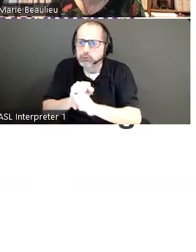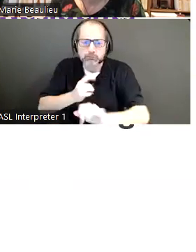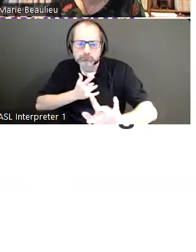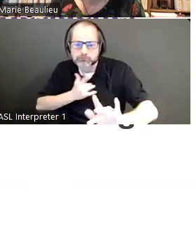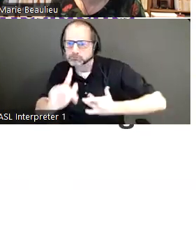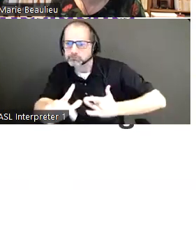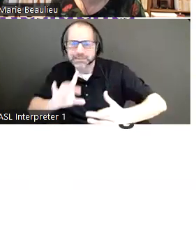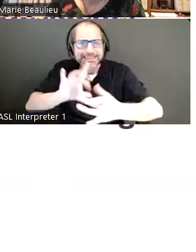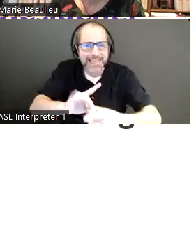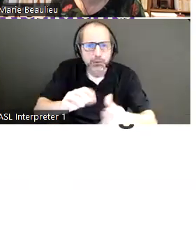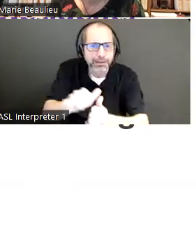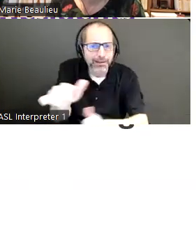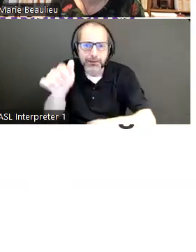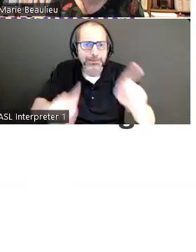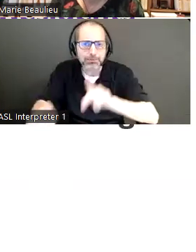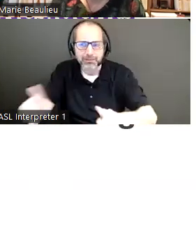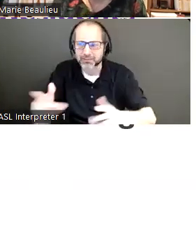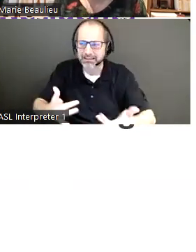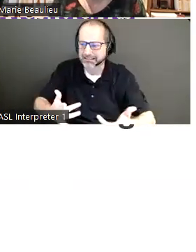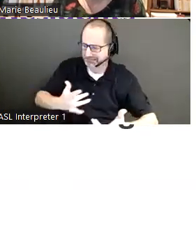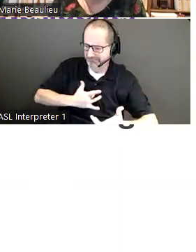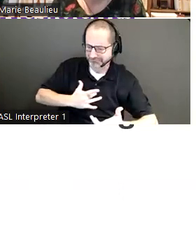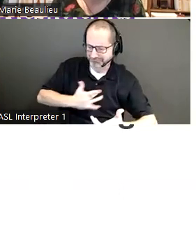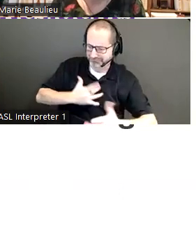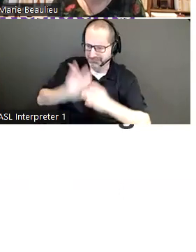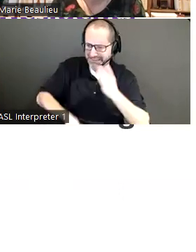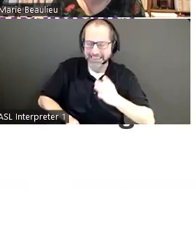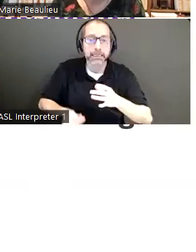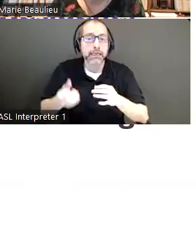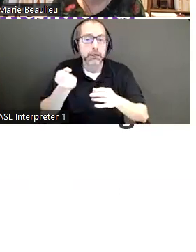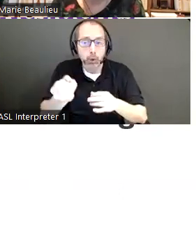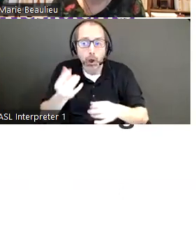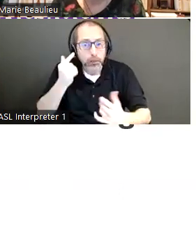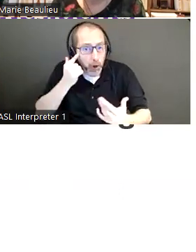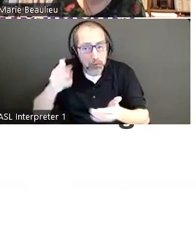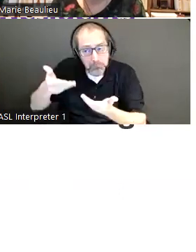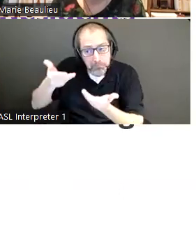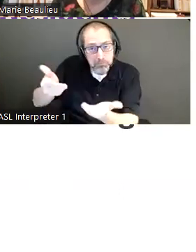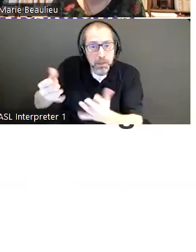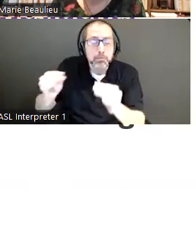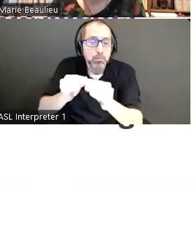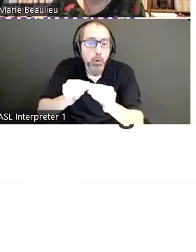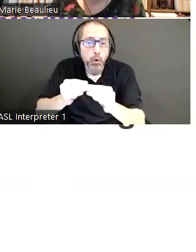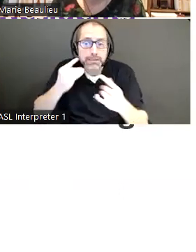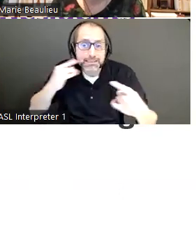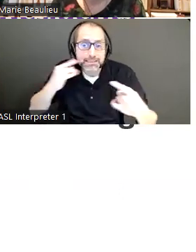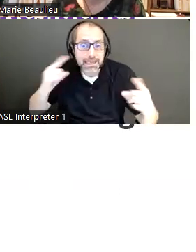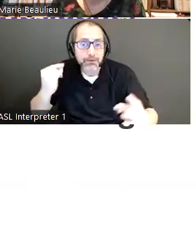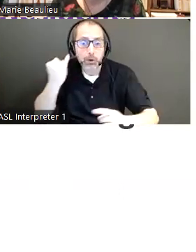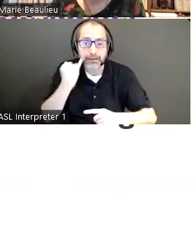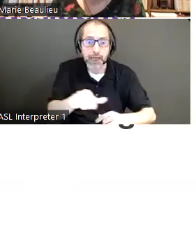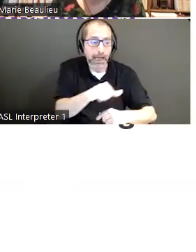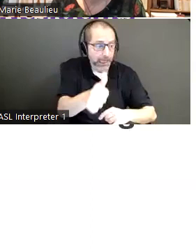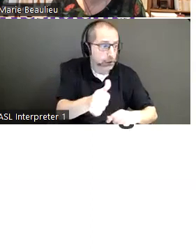with other residents. So they said it would be more effective if part of the welcoming process was done by other residents.